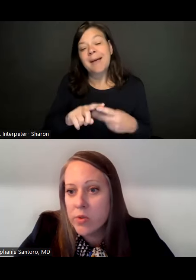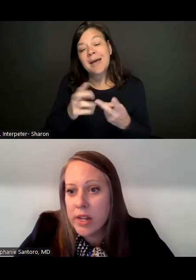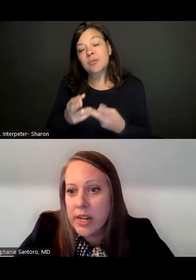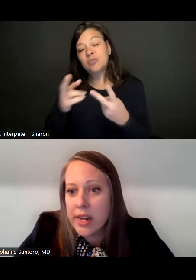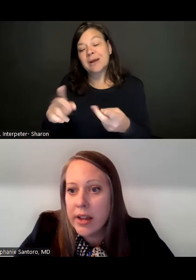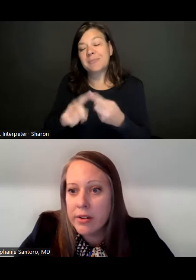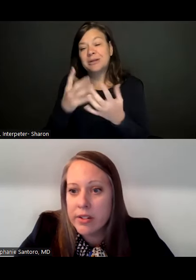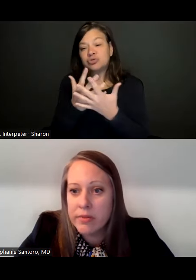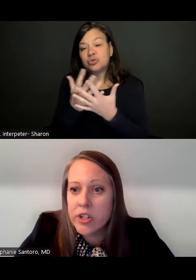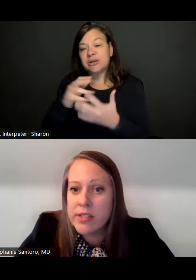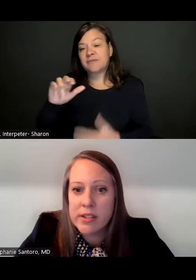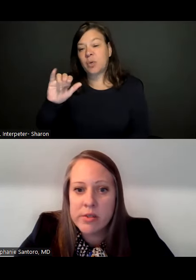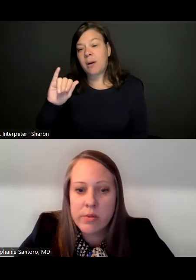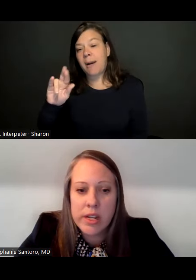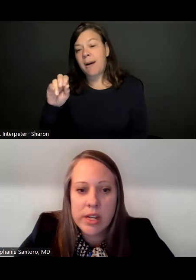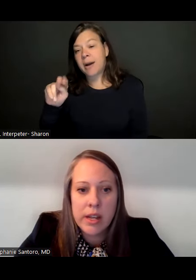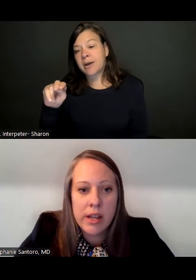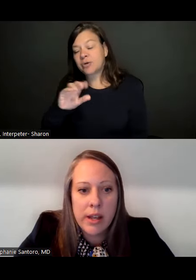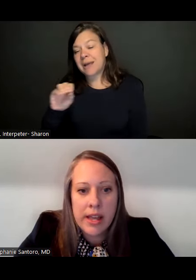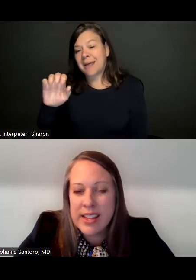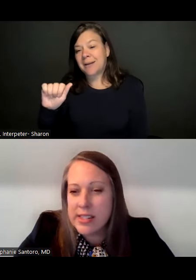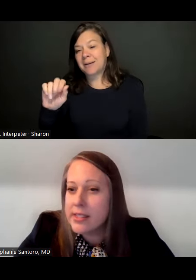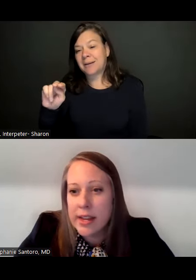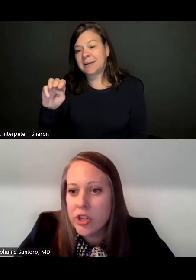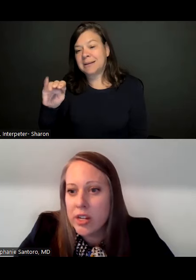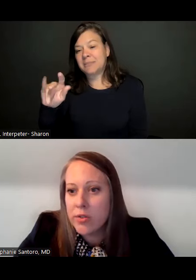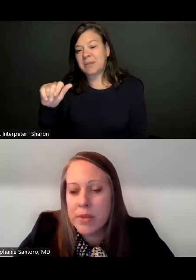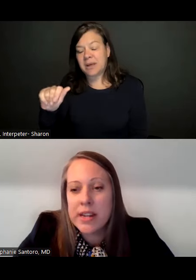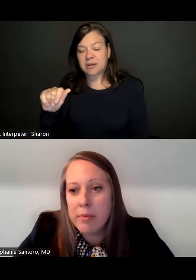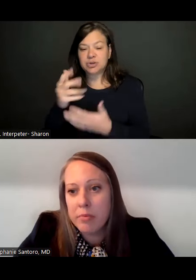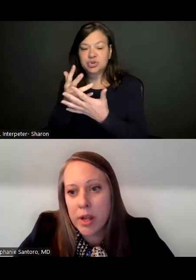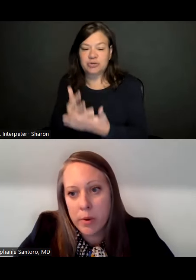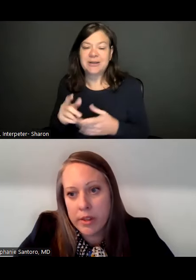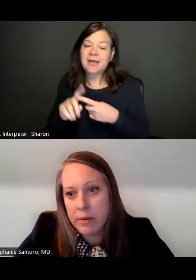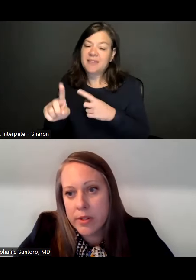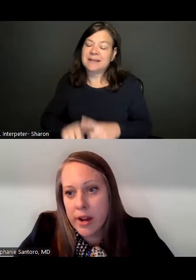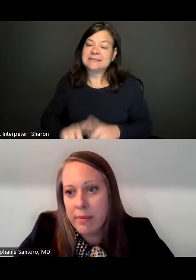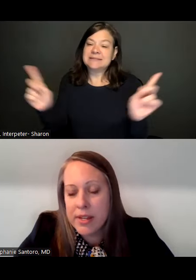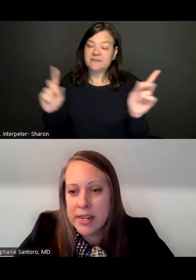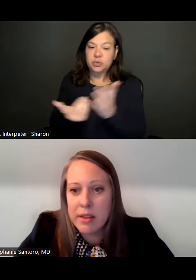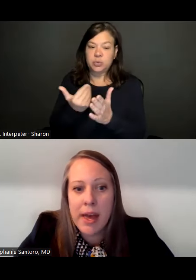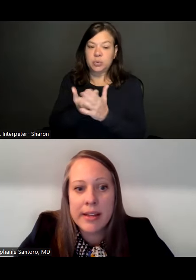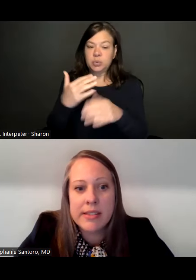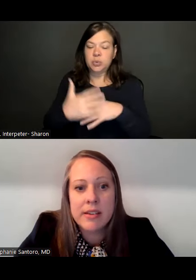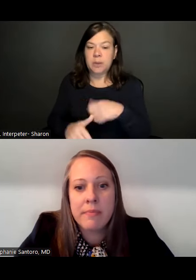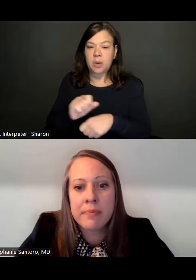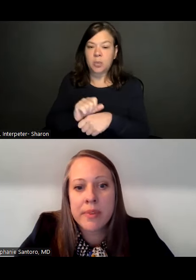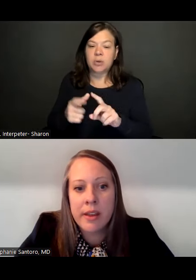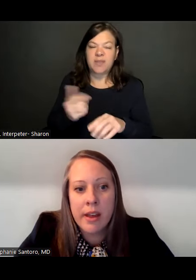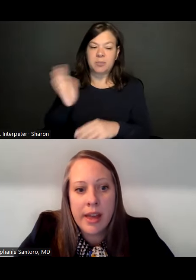anemia screening and iron deficiency screening, and that's a slight change from the type of blood work that was recommended in the